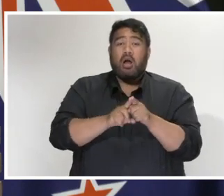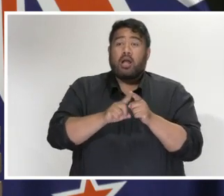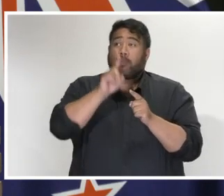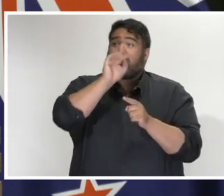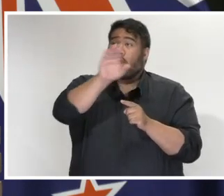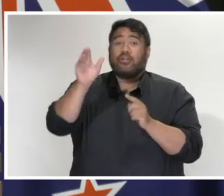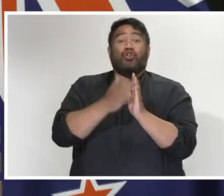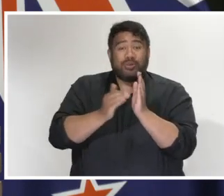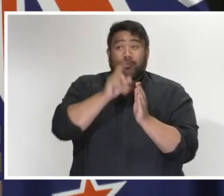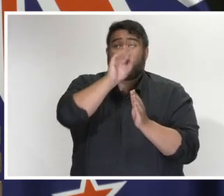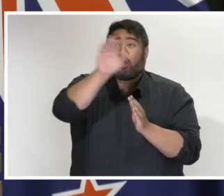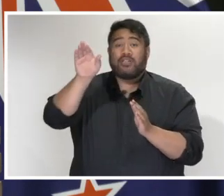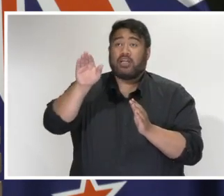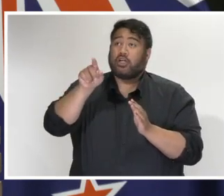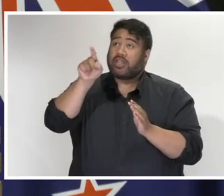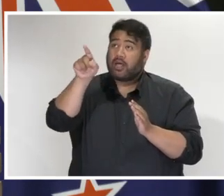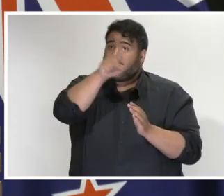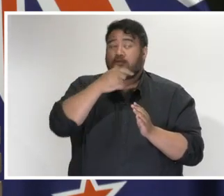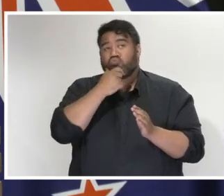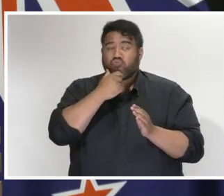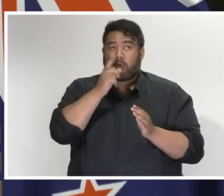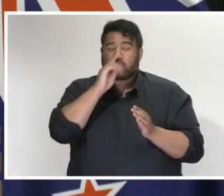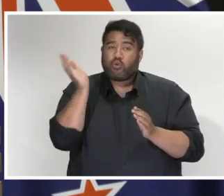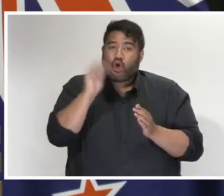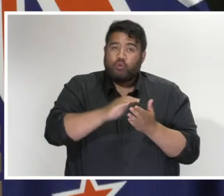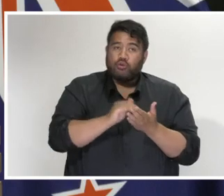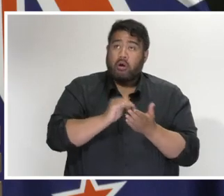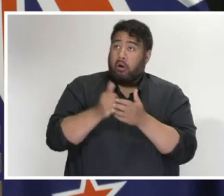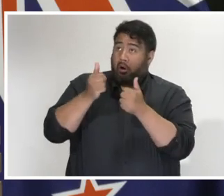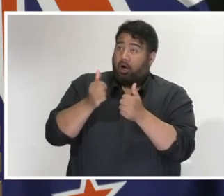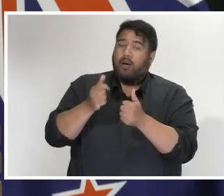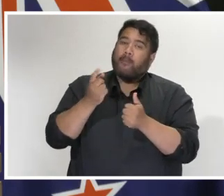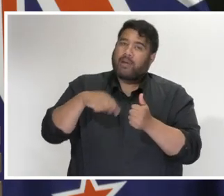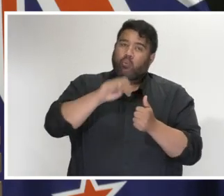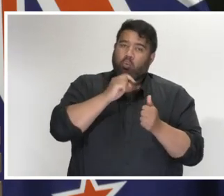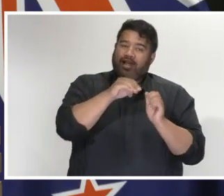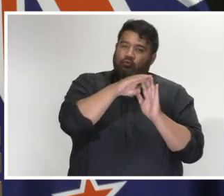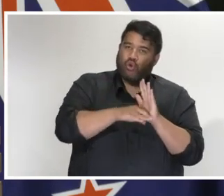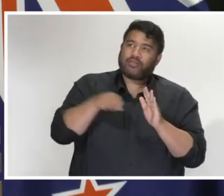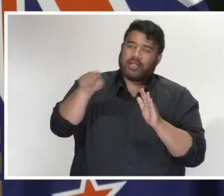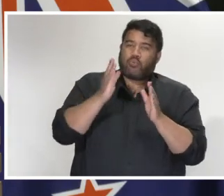home in the near future. We are considering advice this week, and we'll have announcements to make off the back of that.